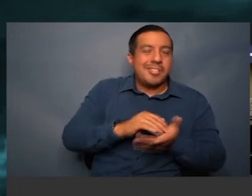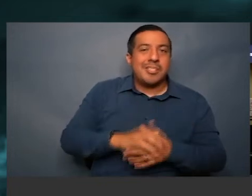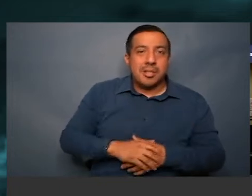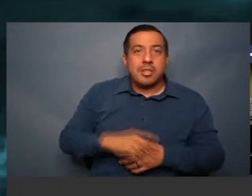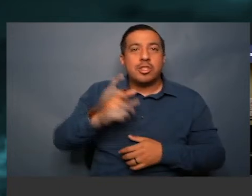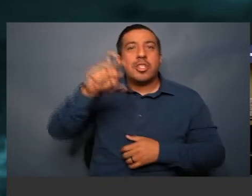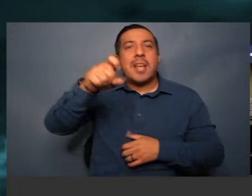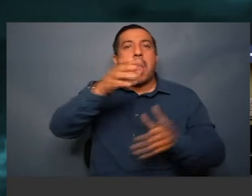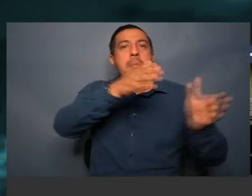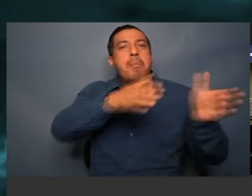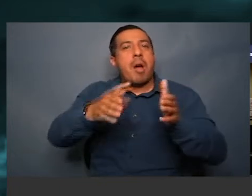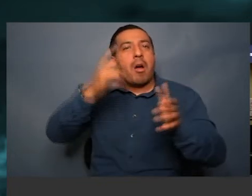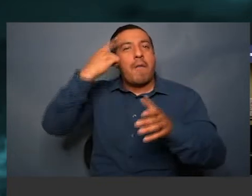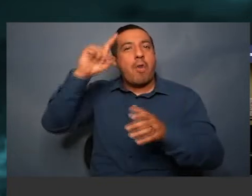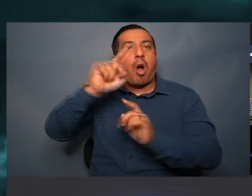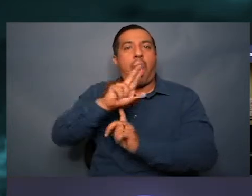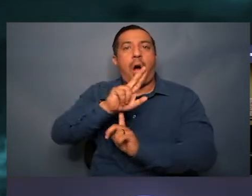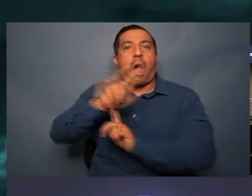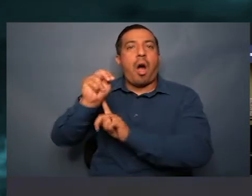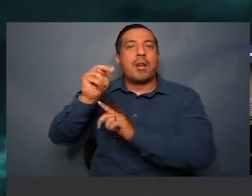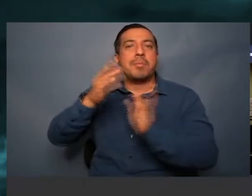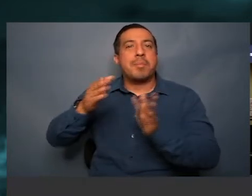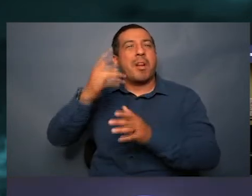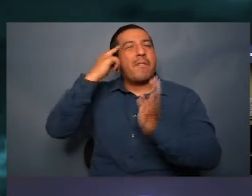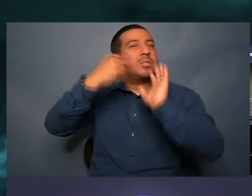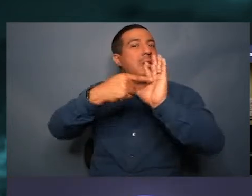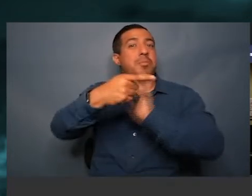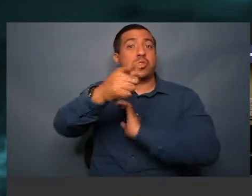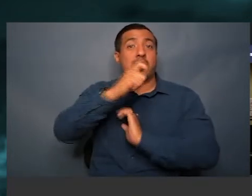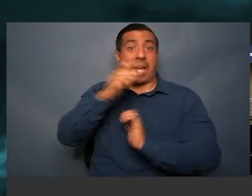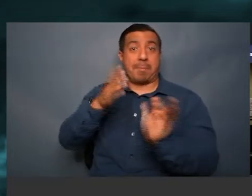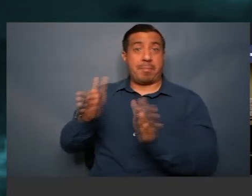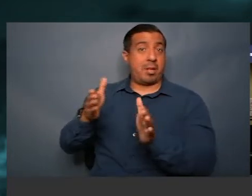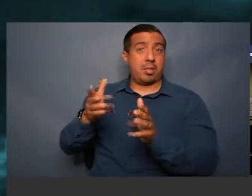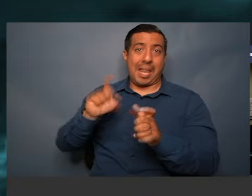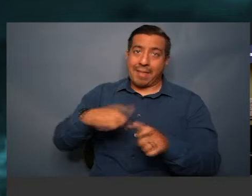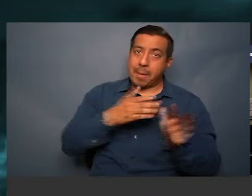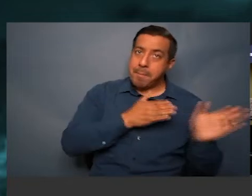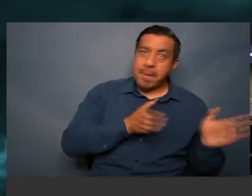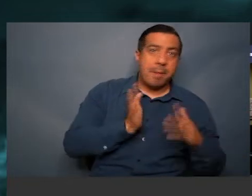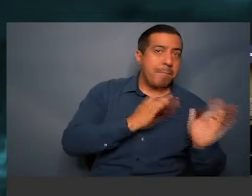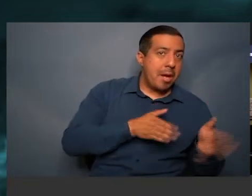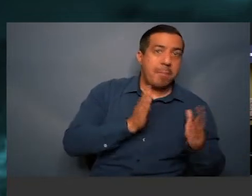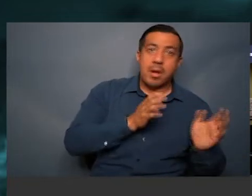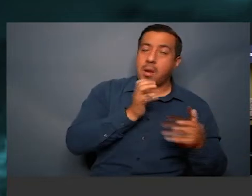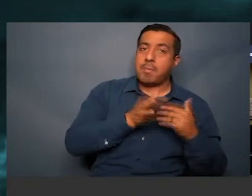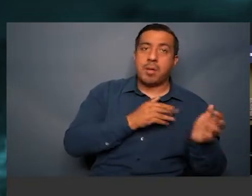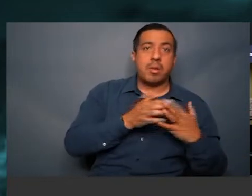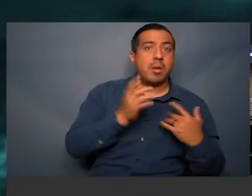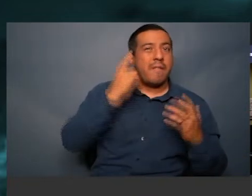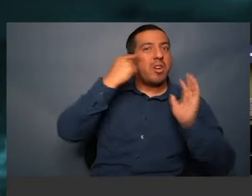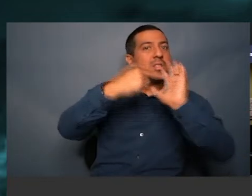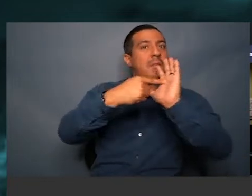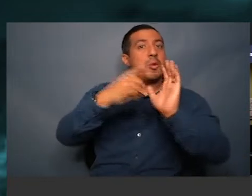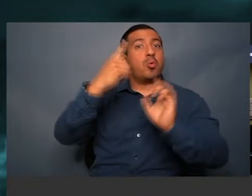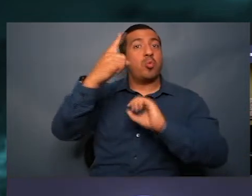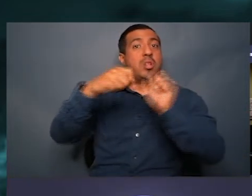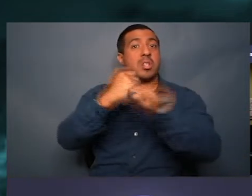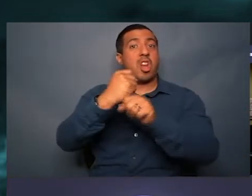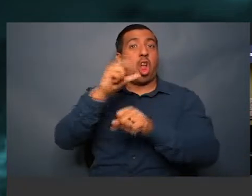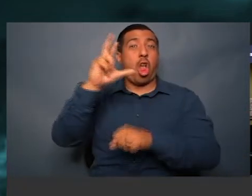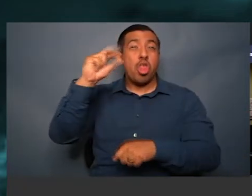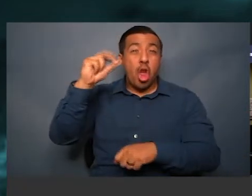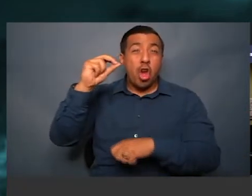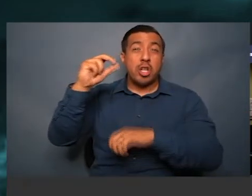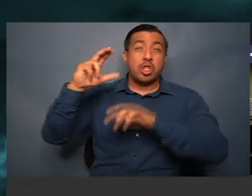the unprepared, for what you're not prepared for. That's typically what's going to happen. So we'll have a year where we have 30 named storms.